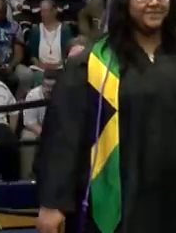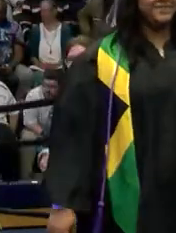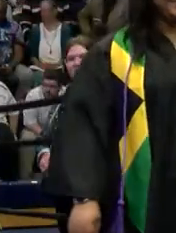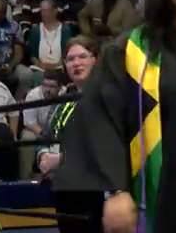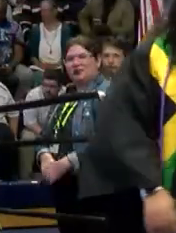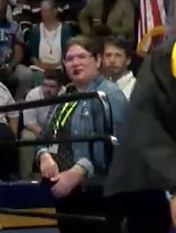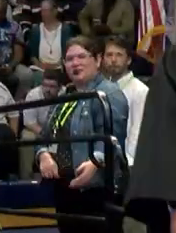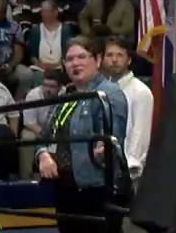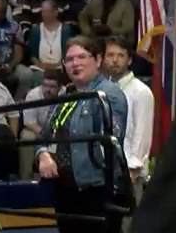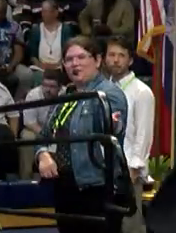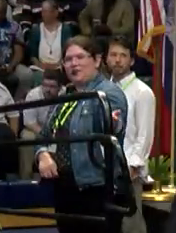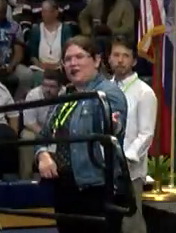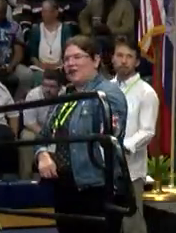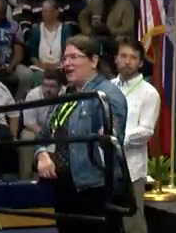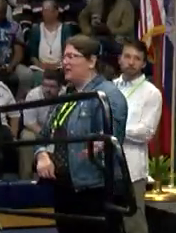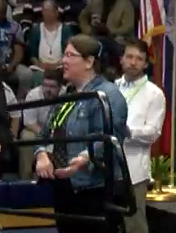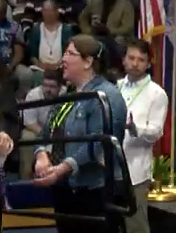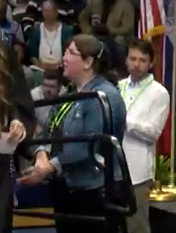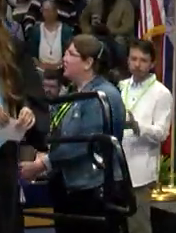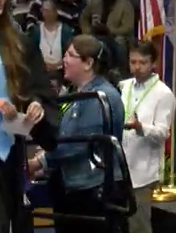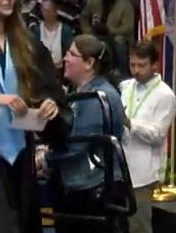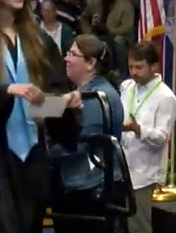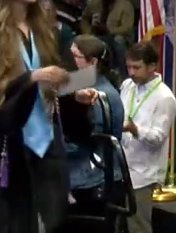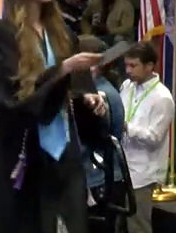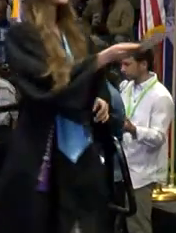Michaela Francis.